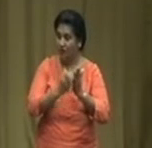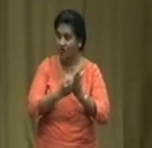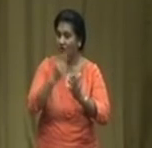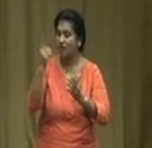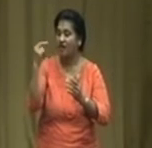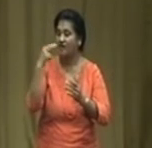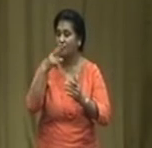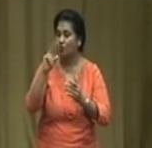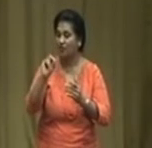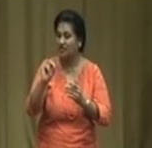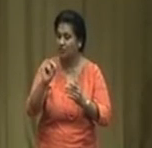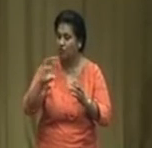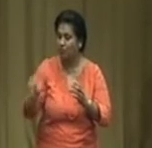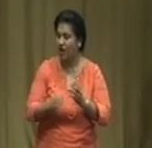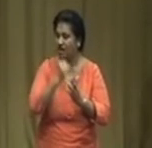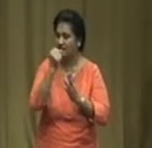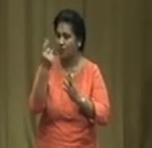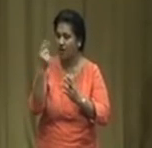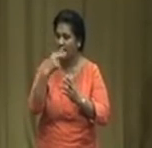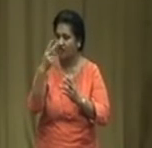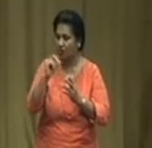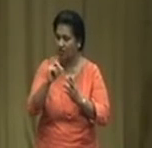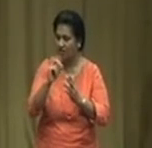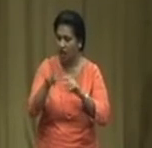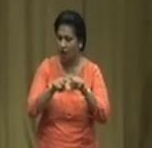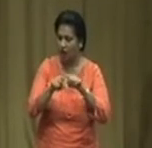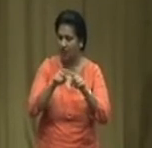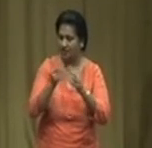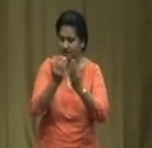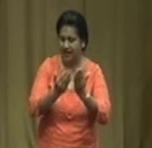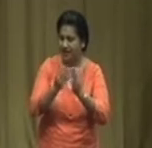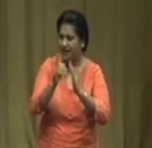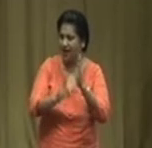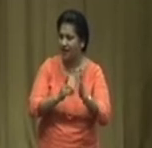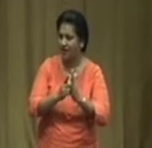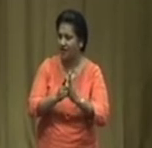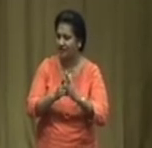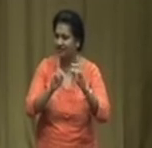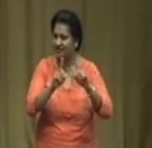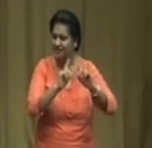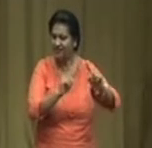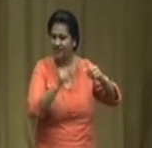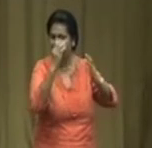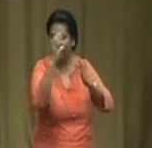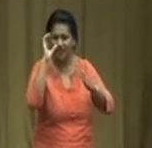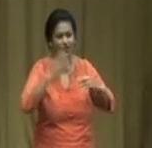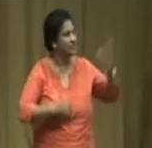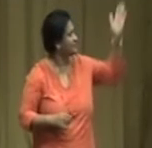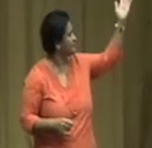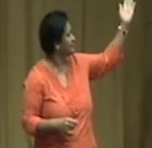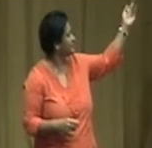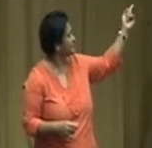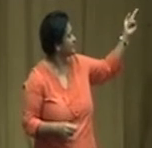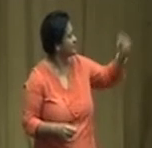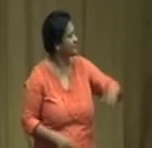120 notional learning hours, whereas in New Zealand it's 150 learning hours. In Australia it's 160. In the United Kingdom, a module, which